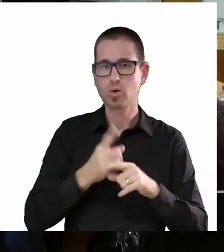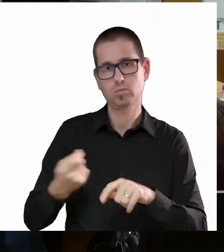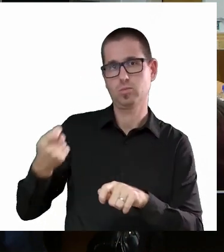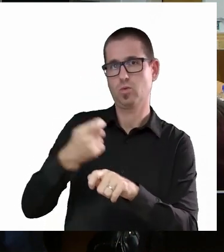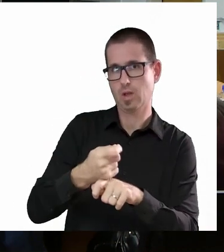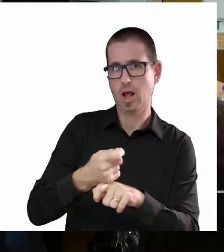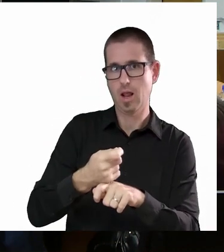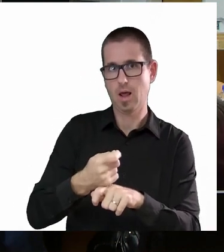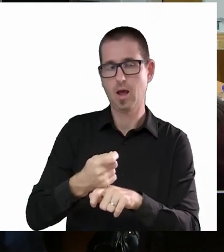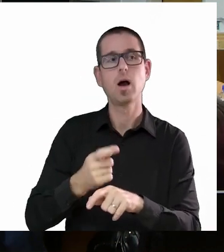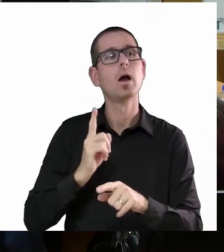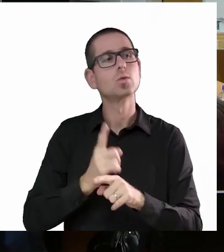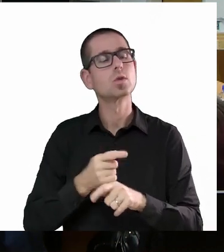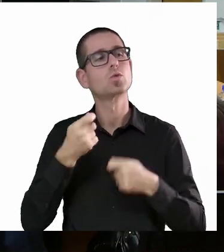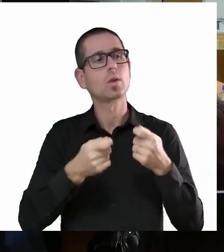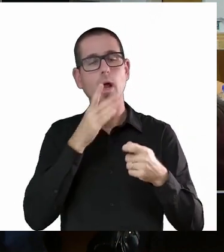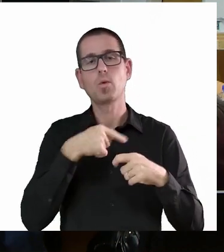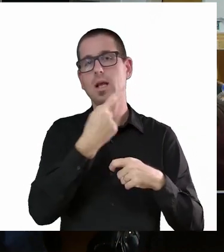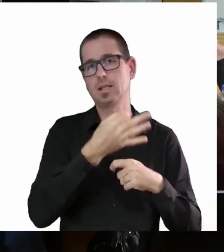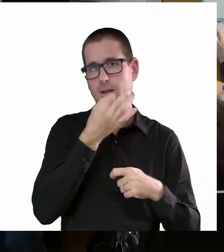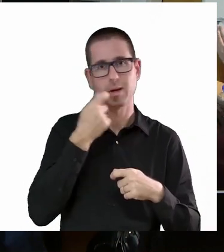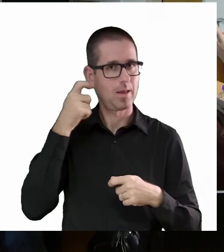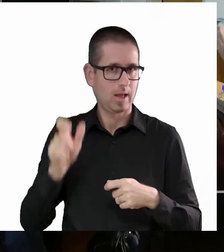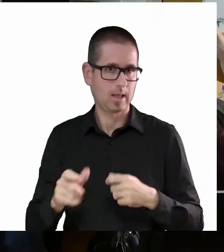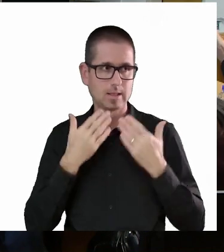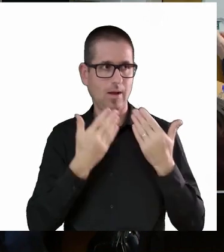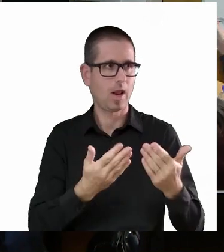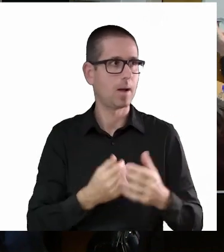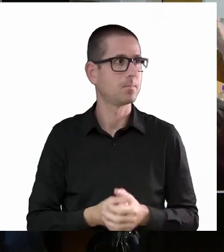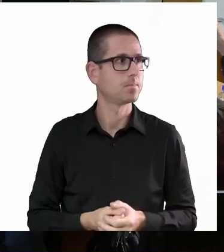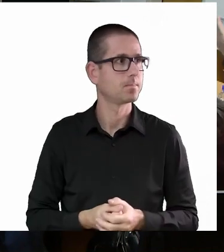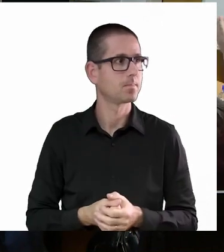next partner. So thank you for your listening. Thank you.